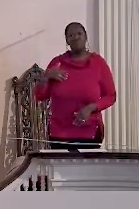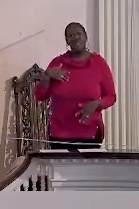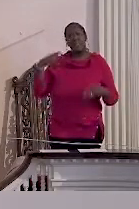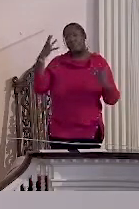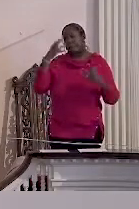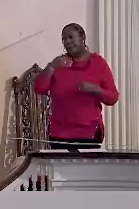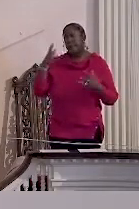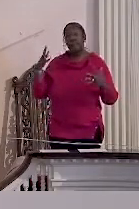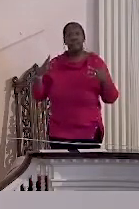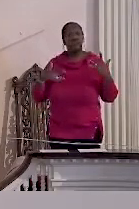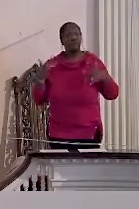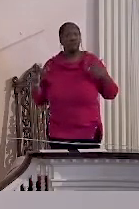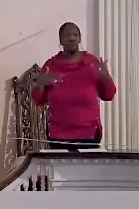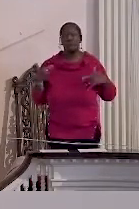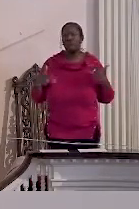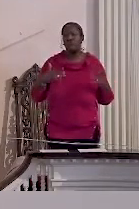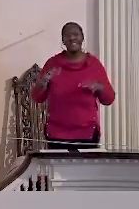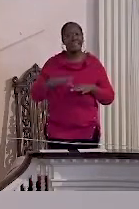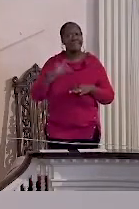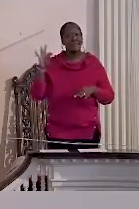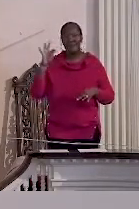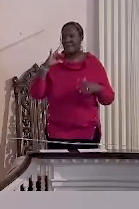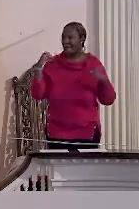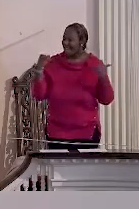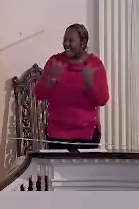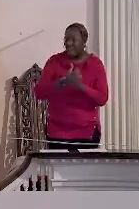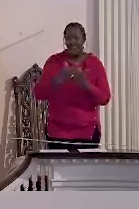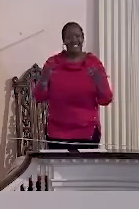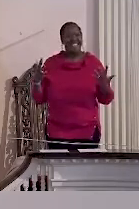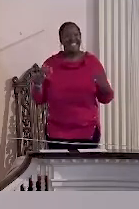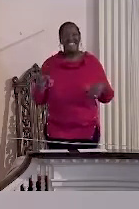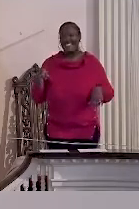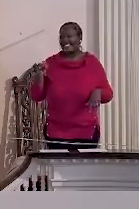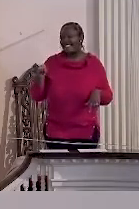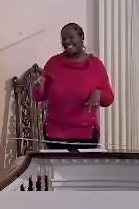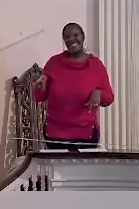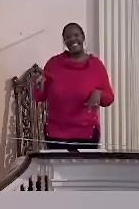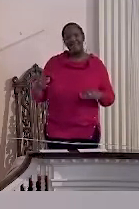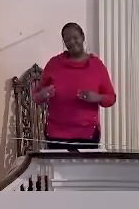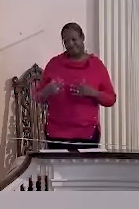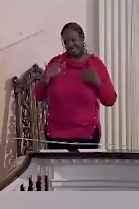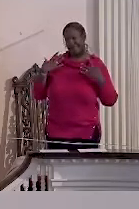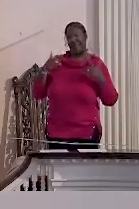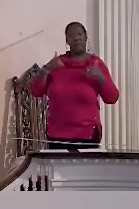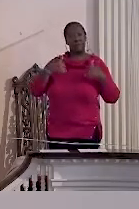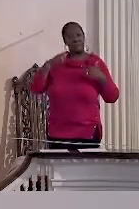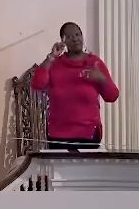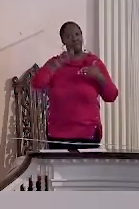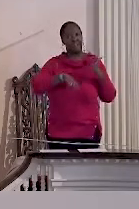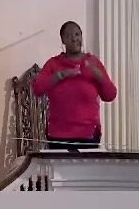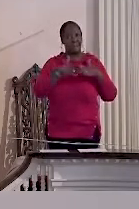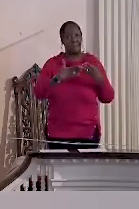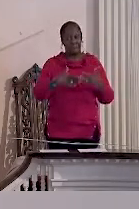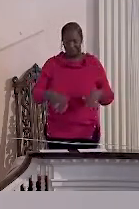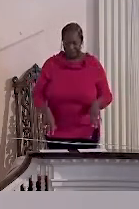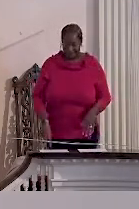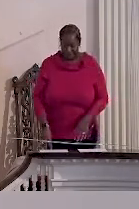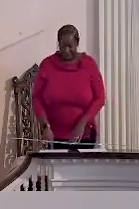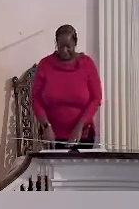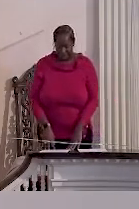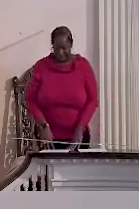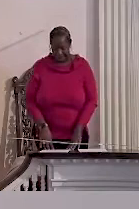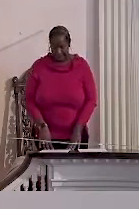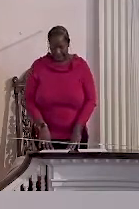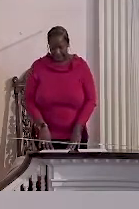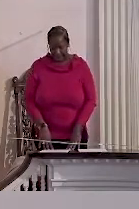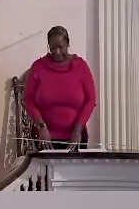beautiful, enthusiastic spirit about everything, and he was the inspiration for Emilio. I thought about